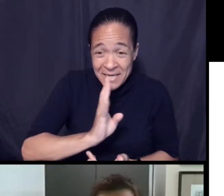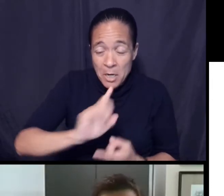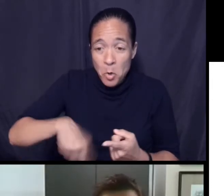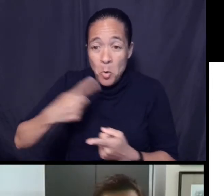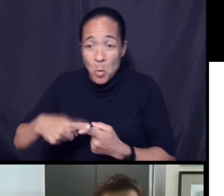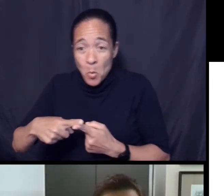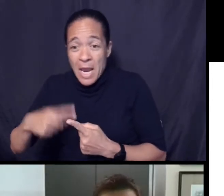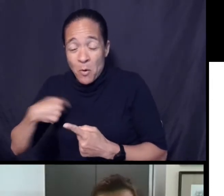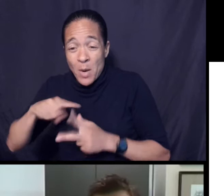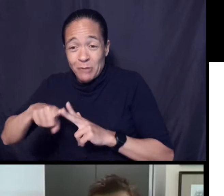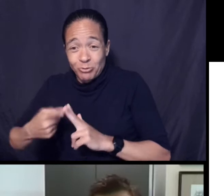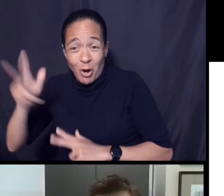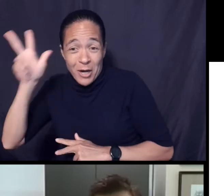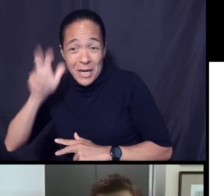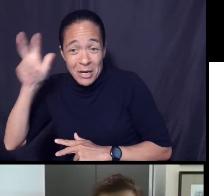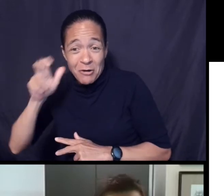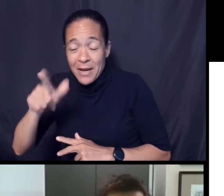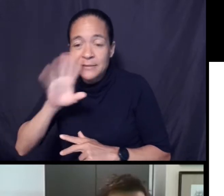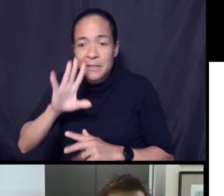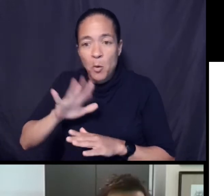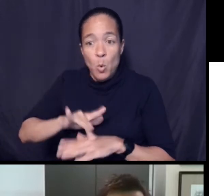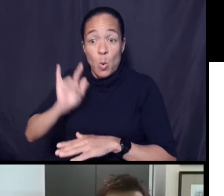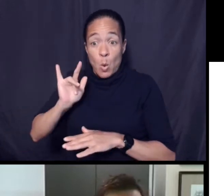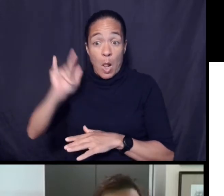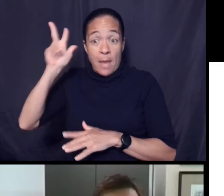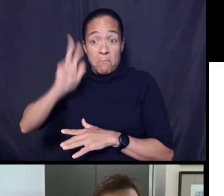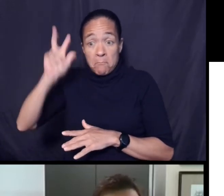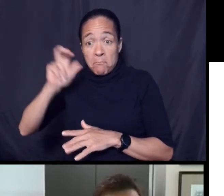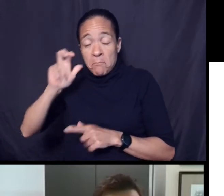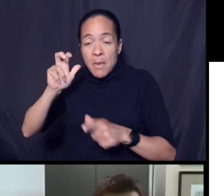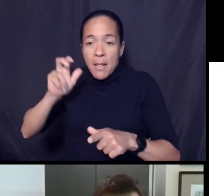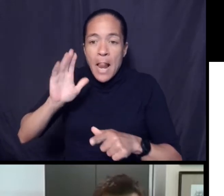can have a child hear, the better they are going to learn to